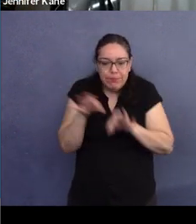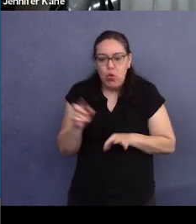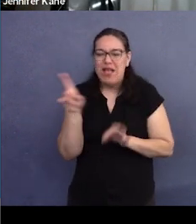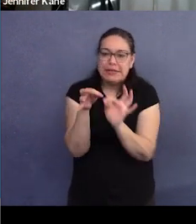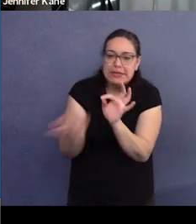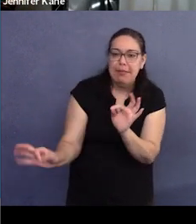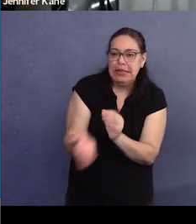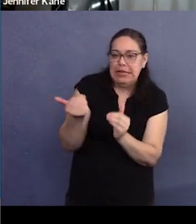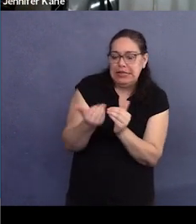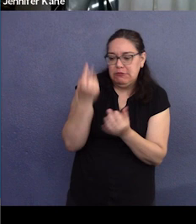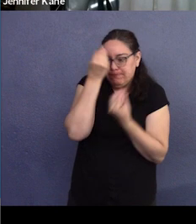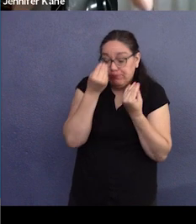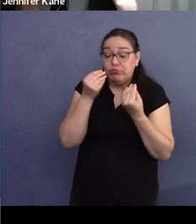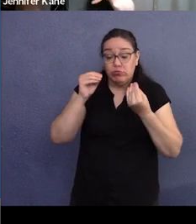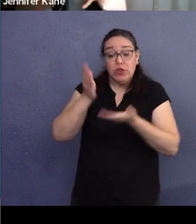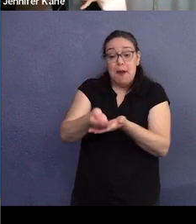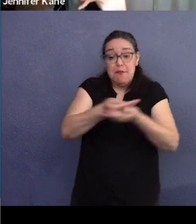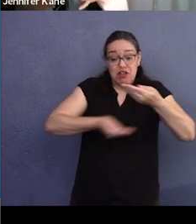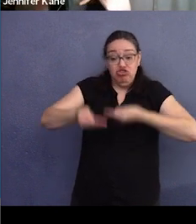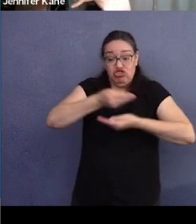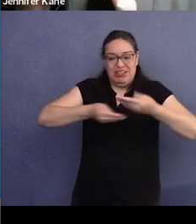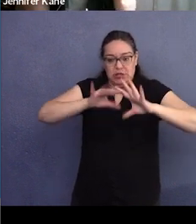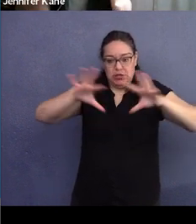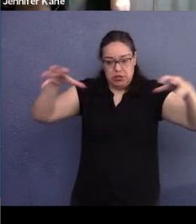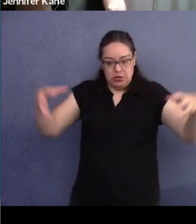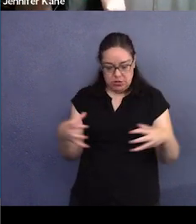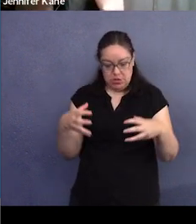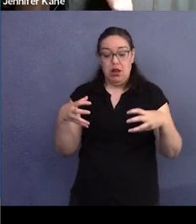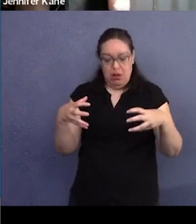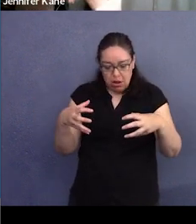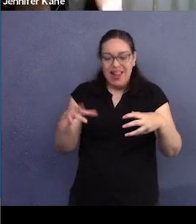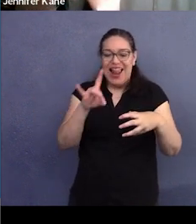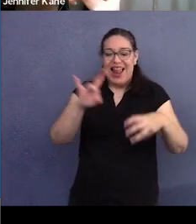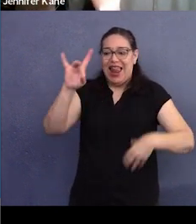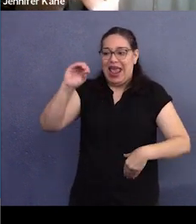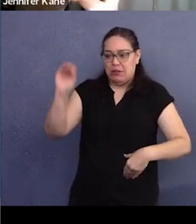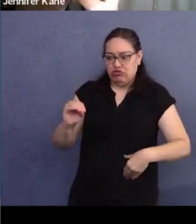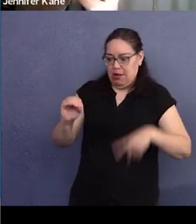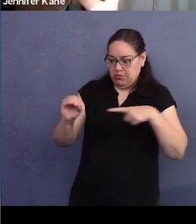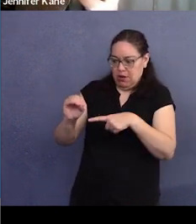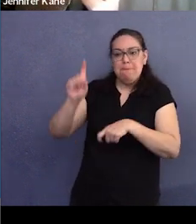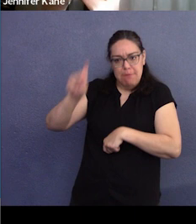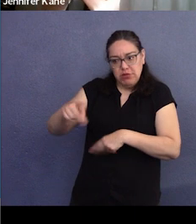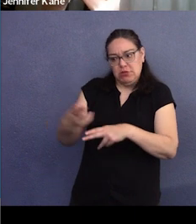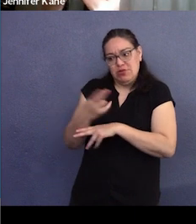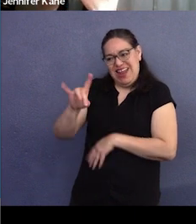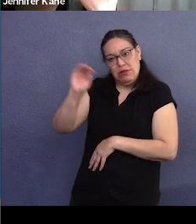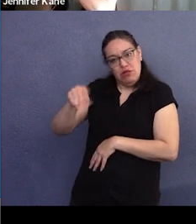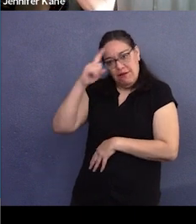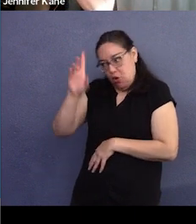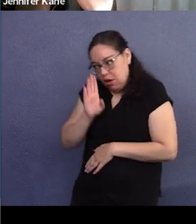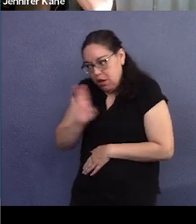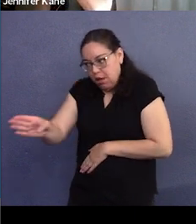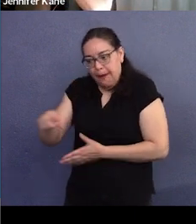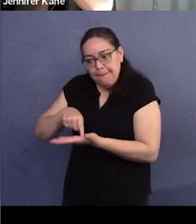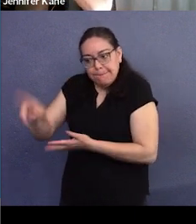so 80% has to go to pay people to make art or be directly involved in the making of the art.